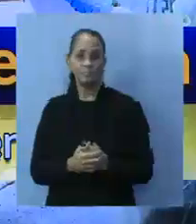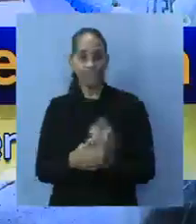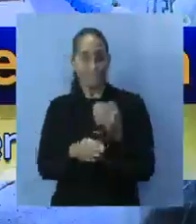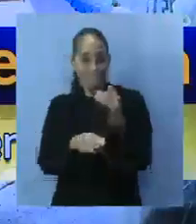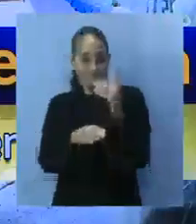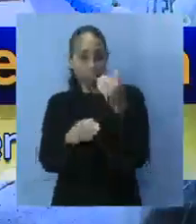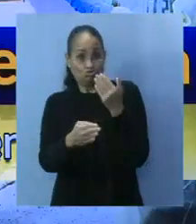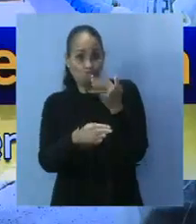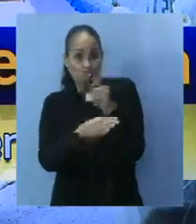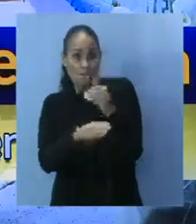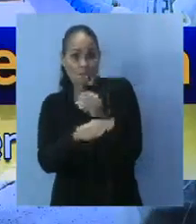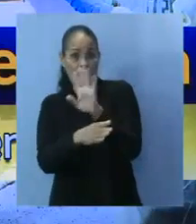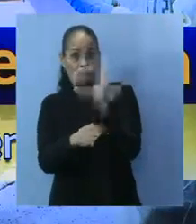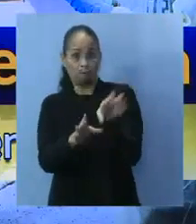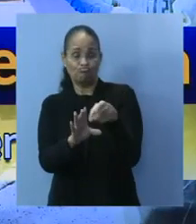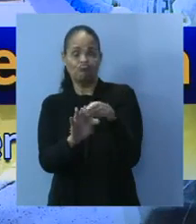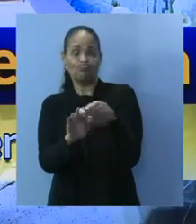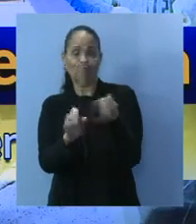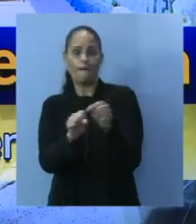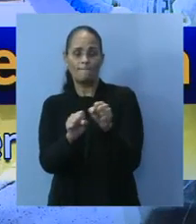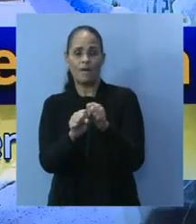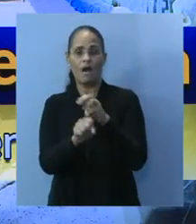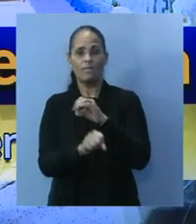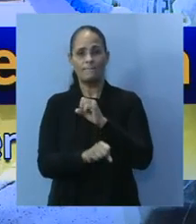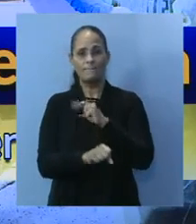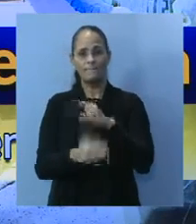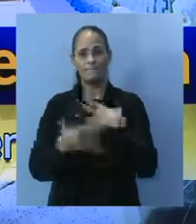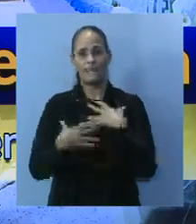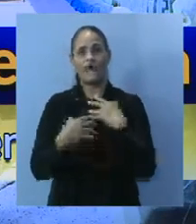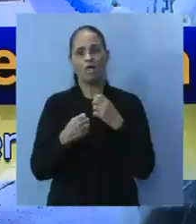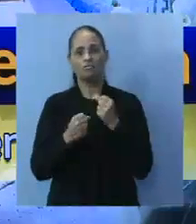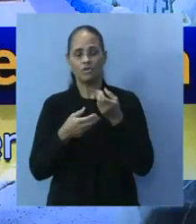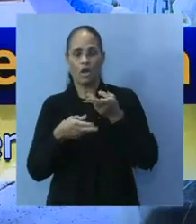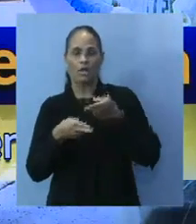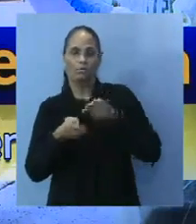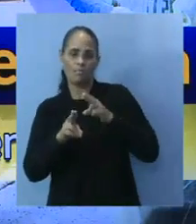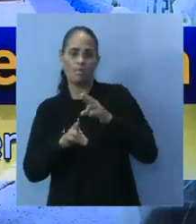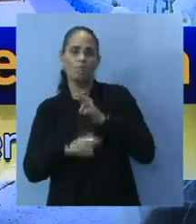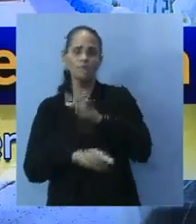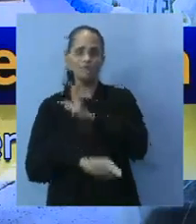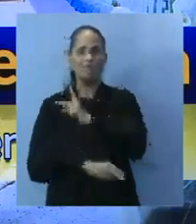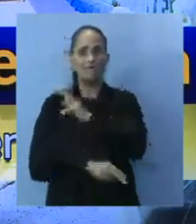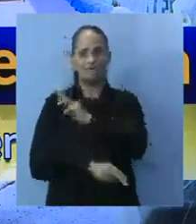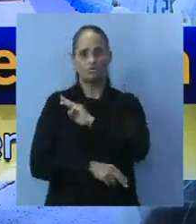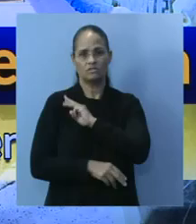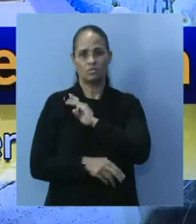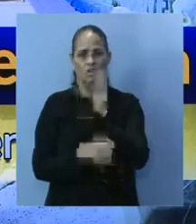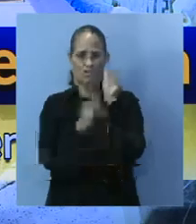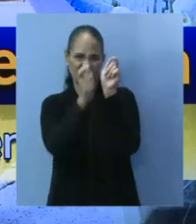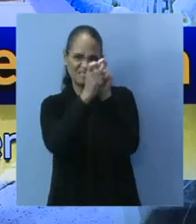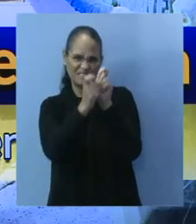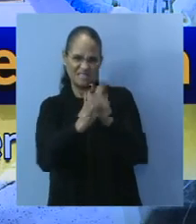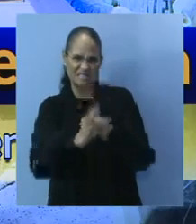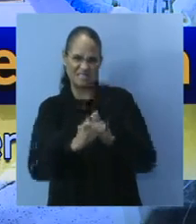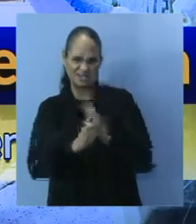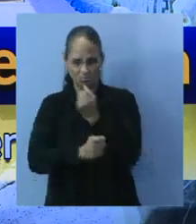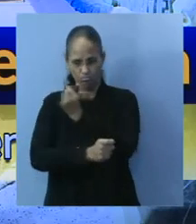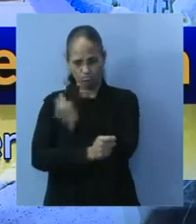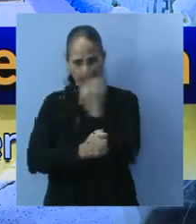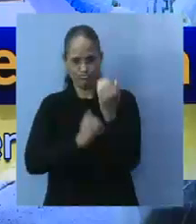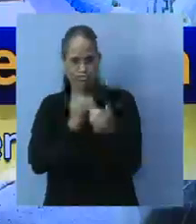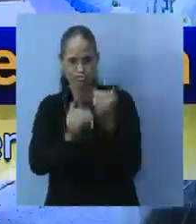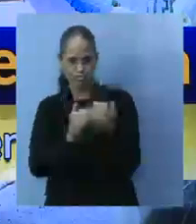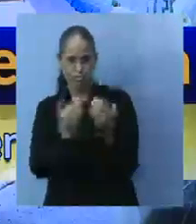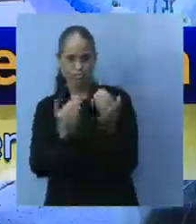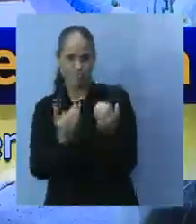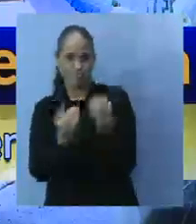Tonight, I am joined by the Minister of Health, the Honorable Kim Wilson, who will give details of the vaccination program to date, including the